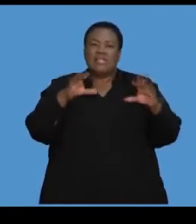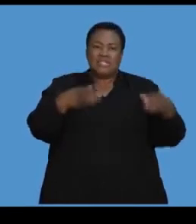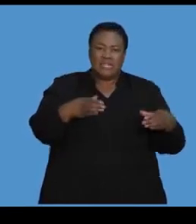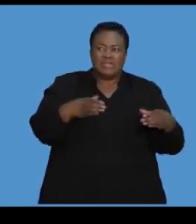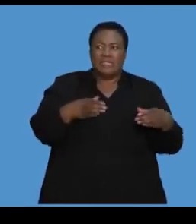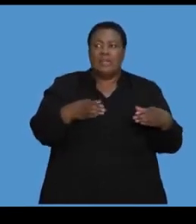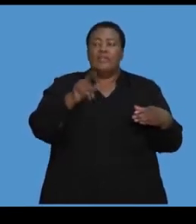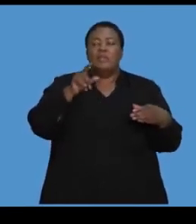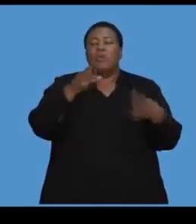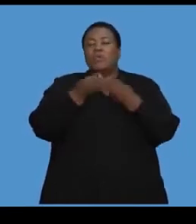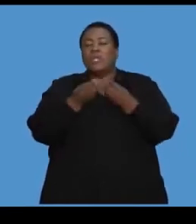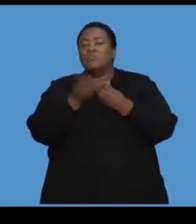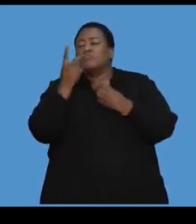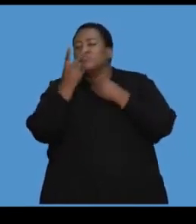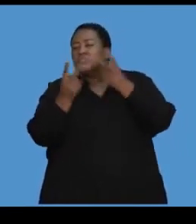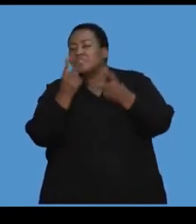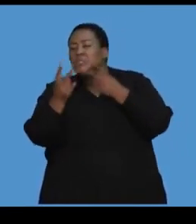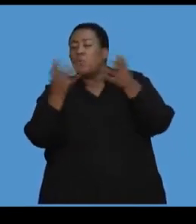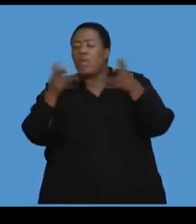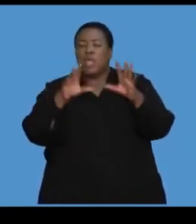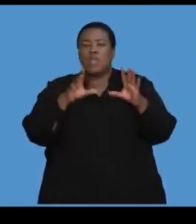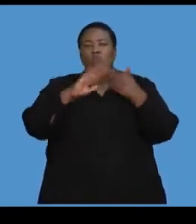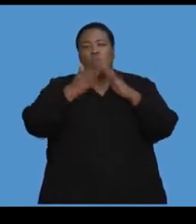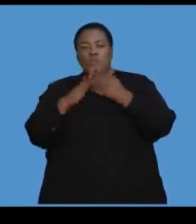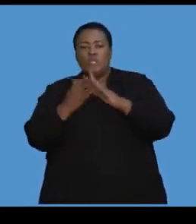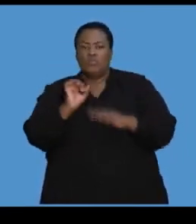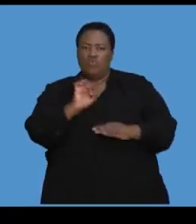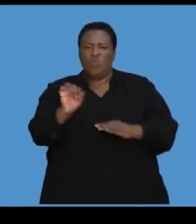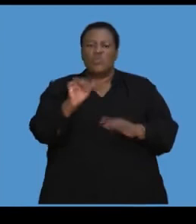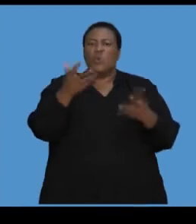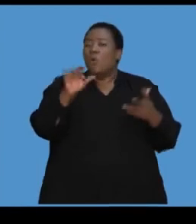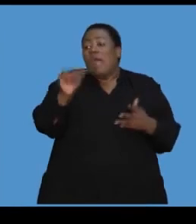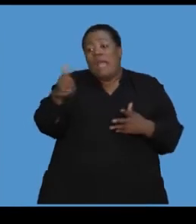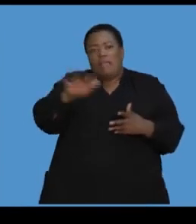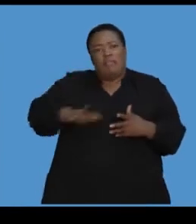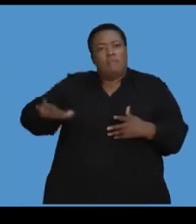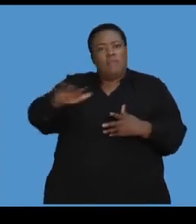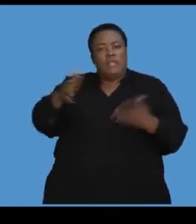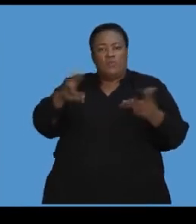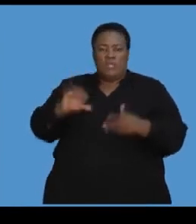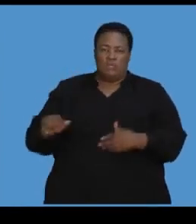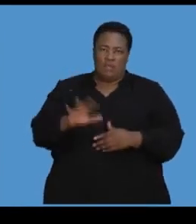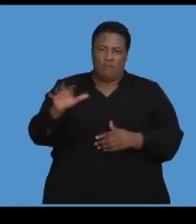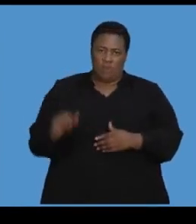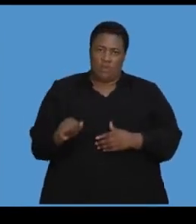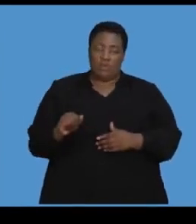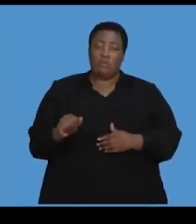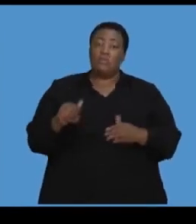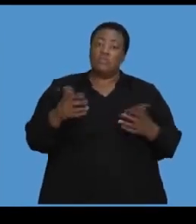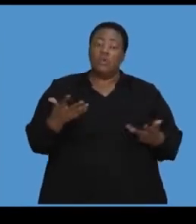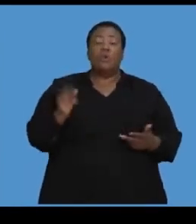provisioning you have observed in your own community or elsewhere in South Africa. So typically, this